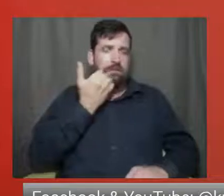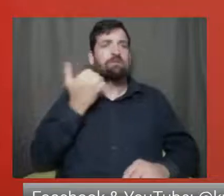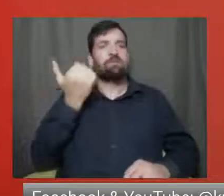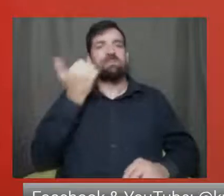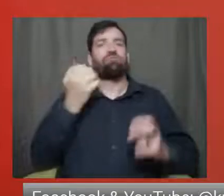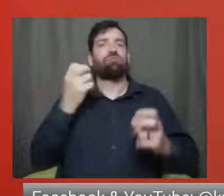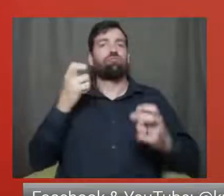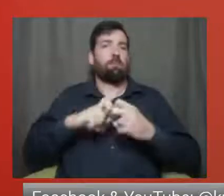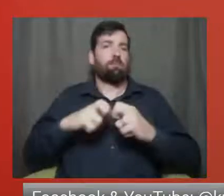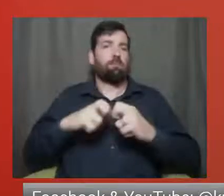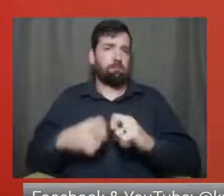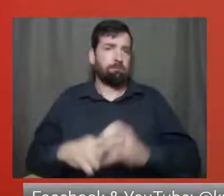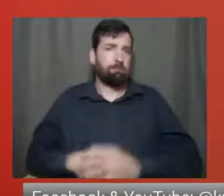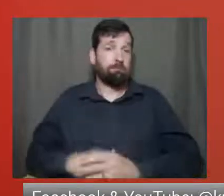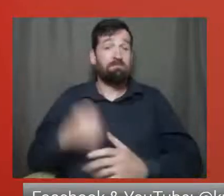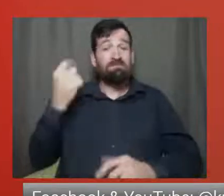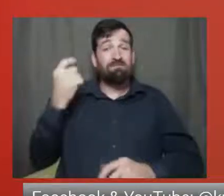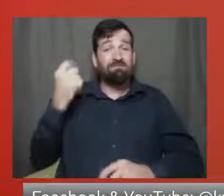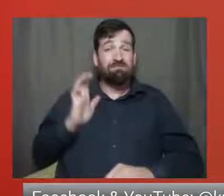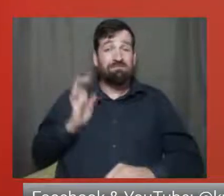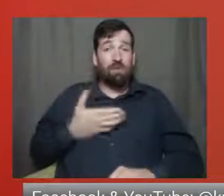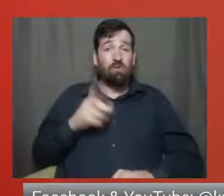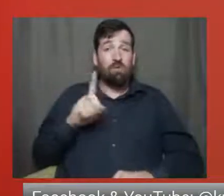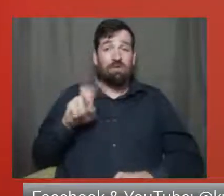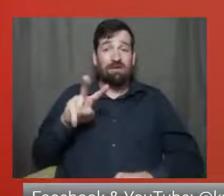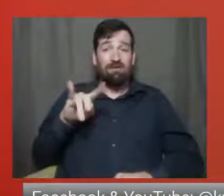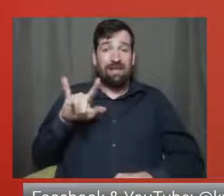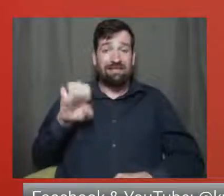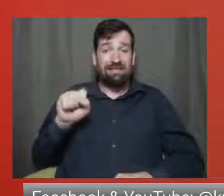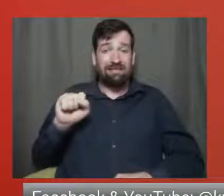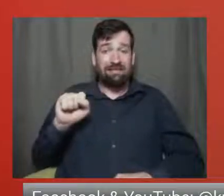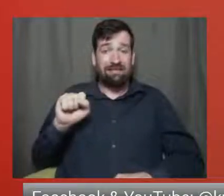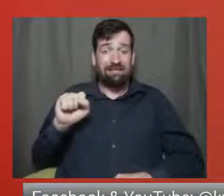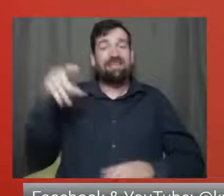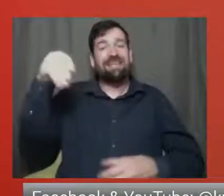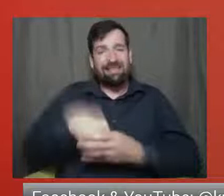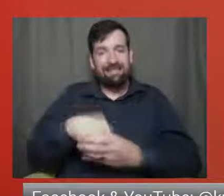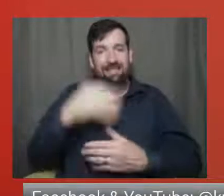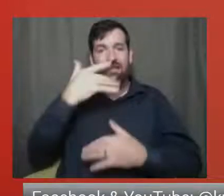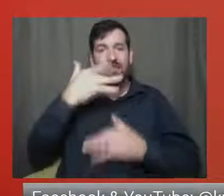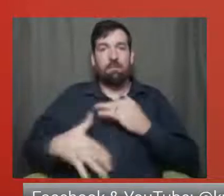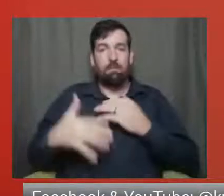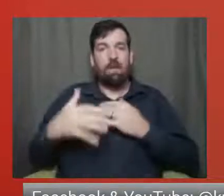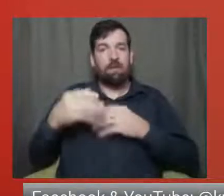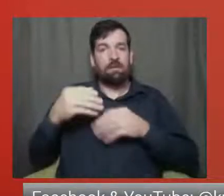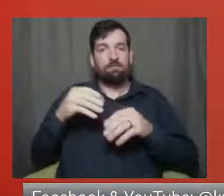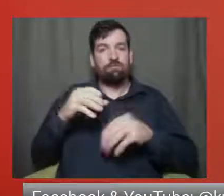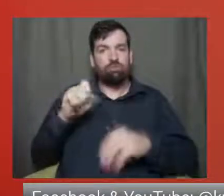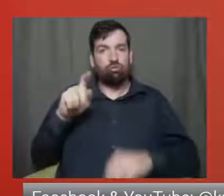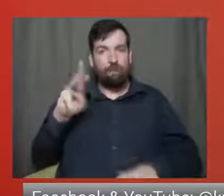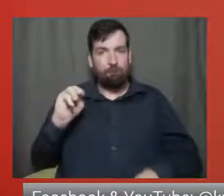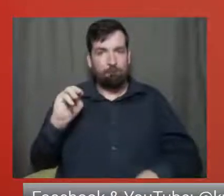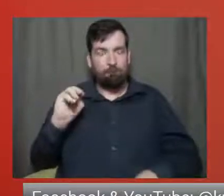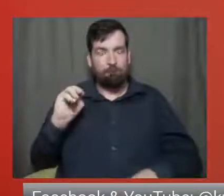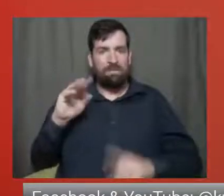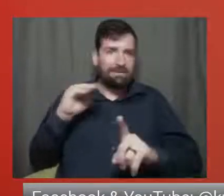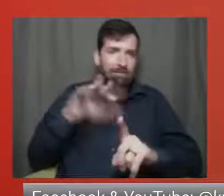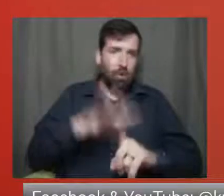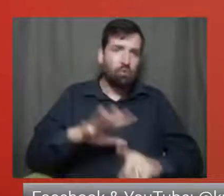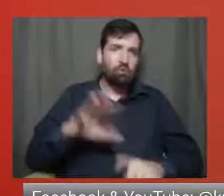because the devices that we put in are oftentimes inside the bloodstream, and so they're exposed to bacteria and other things that can